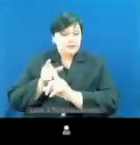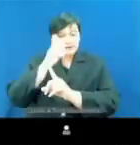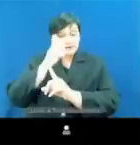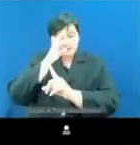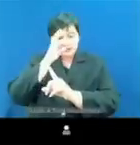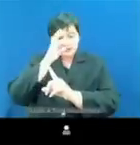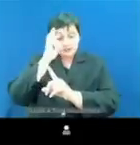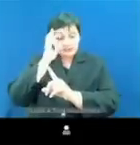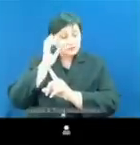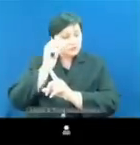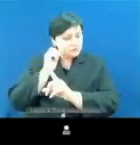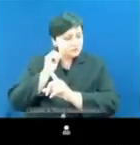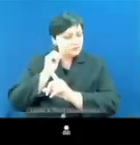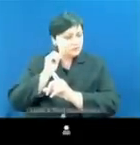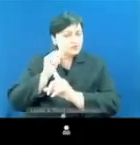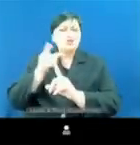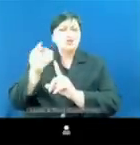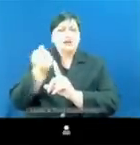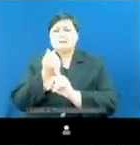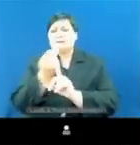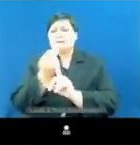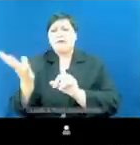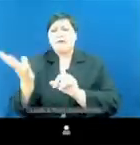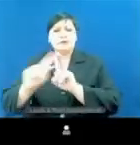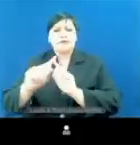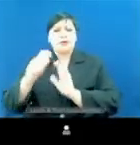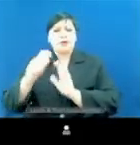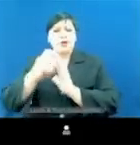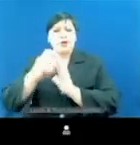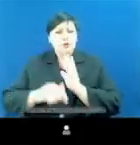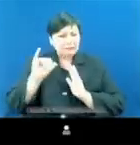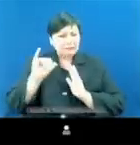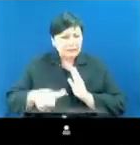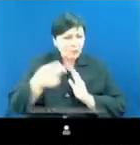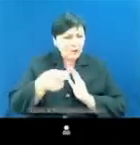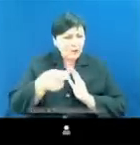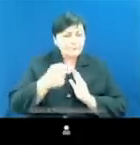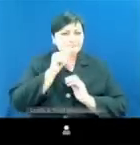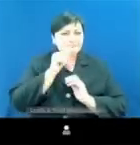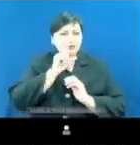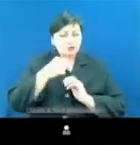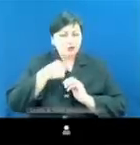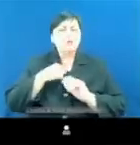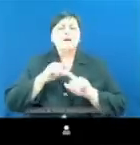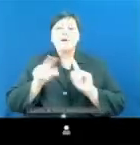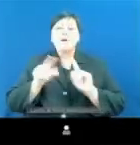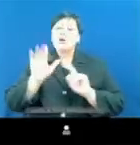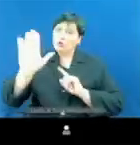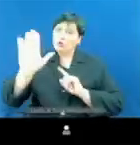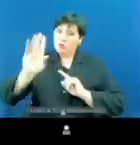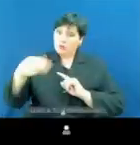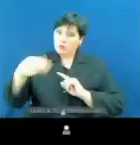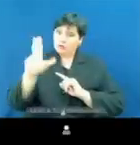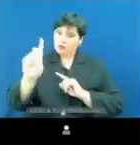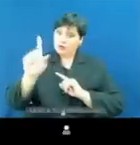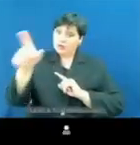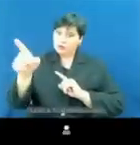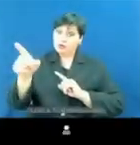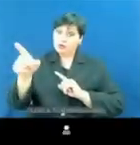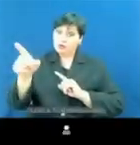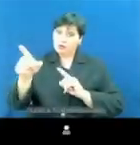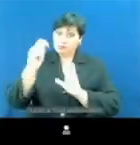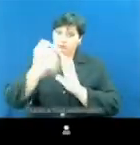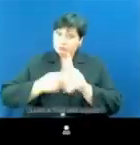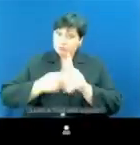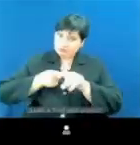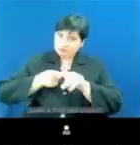has a number of different articles. I'm not sure which one that was, but she did her PhD in consecutive interpreting.